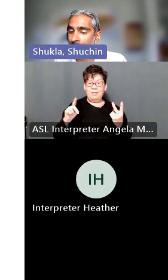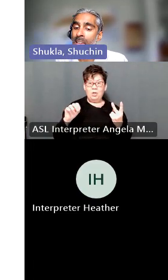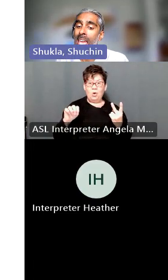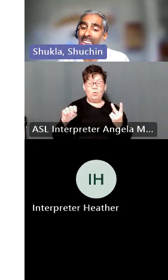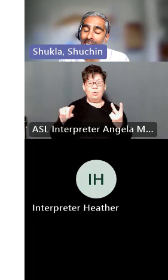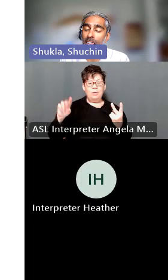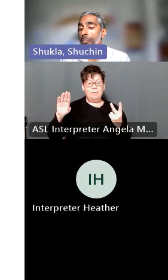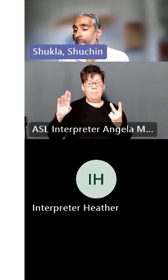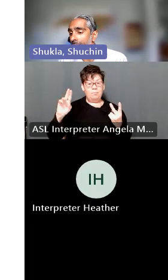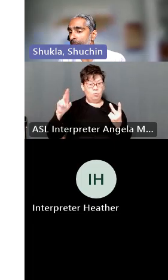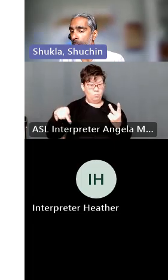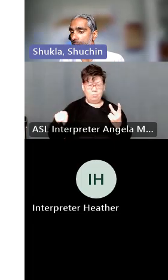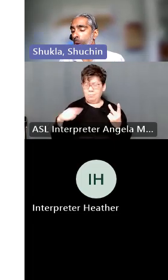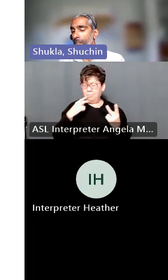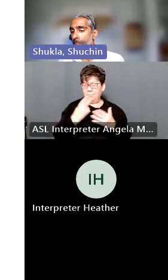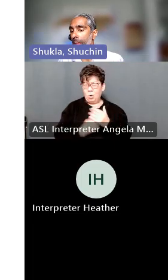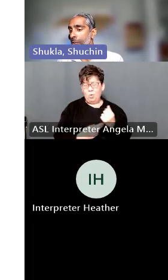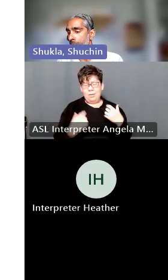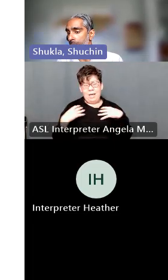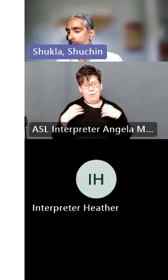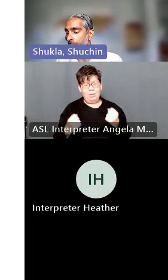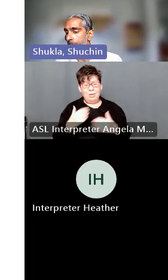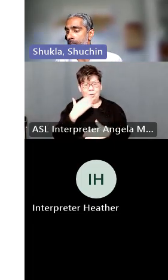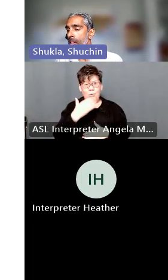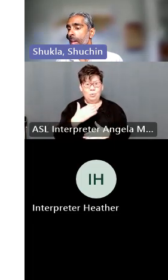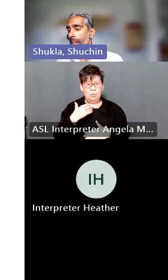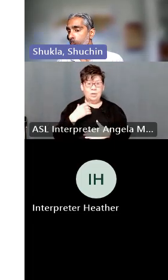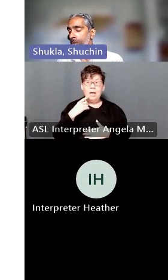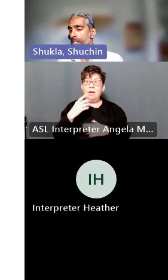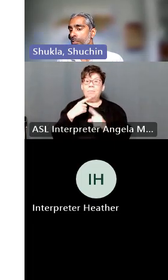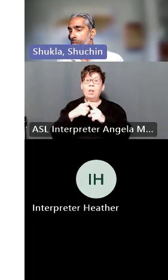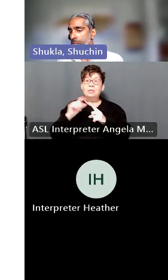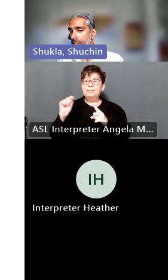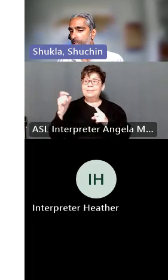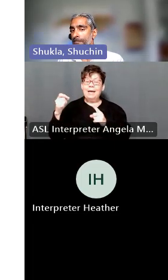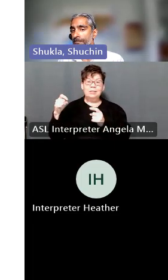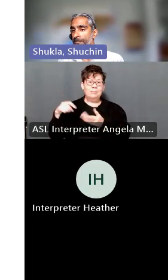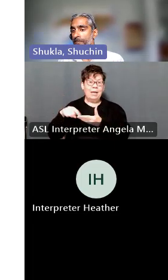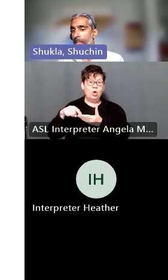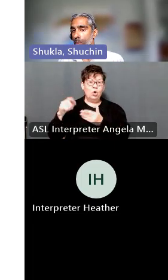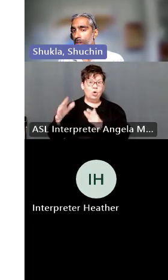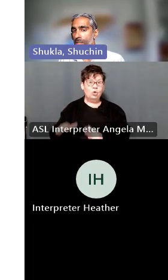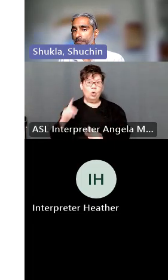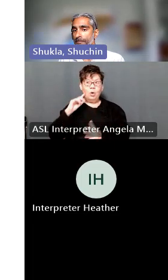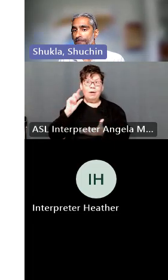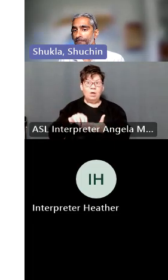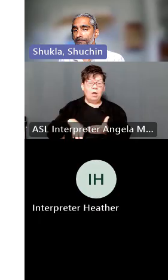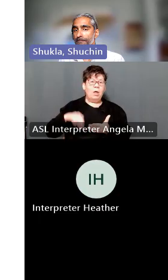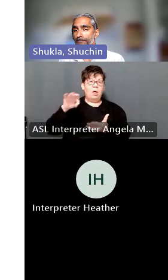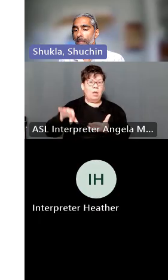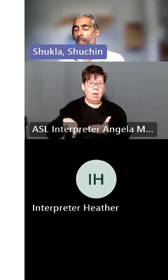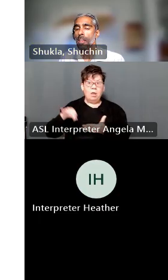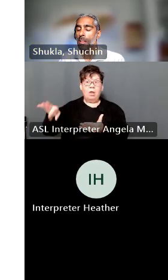communities and families, and for taxpayers who have to pay for jails and cops and courts and judges and